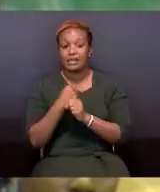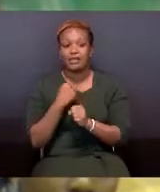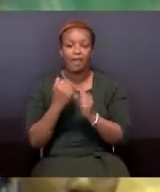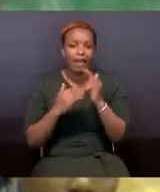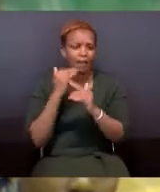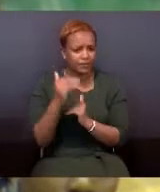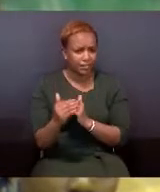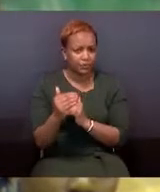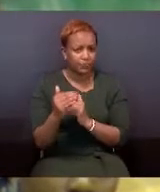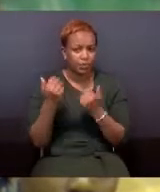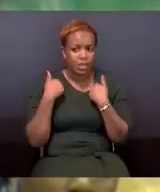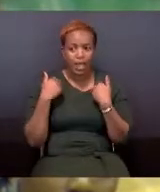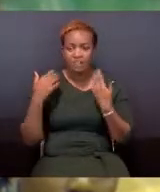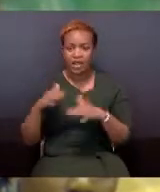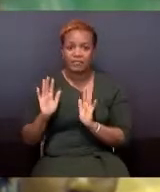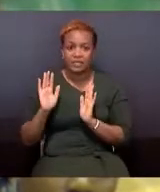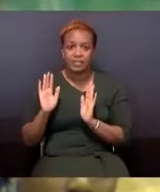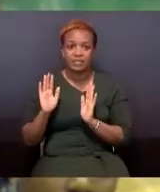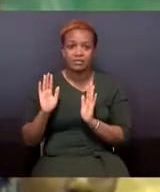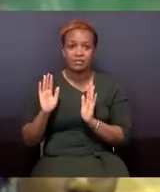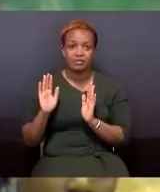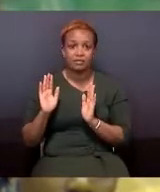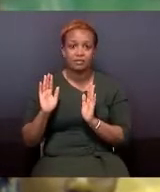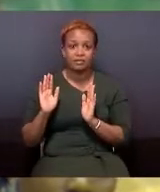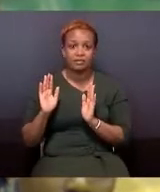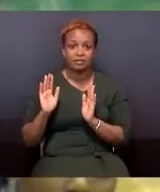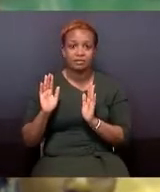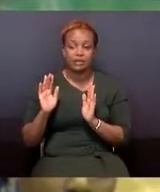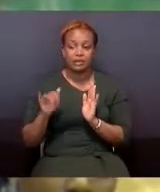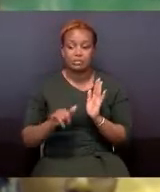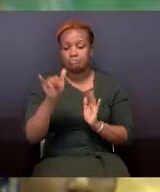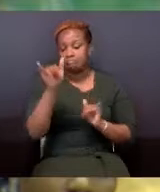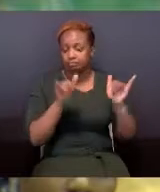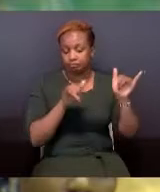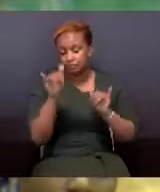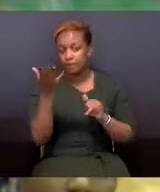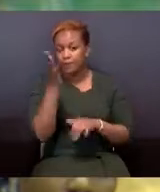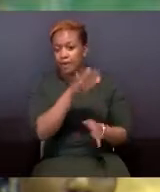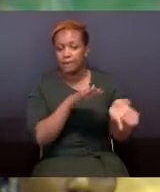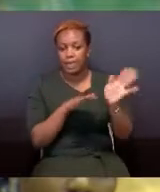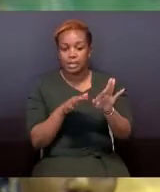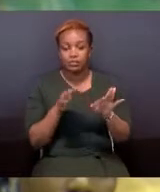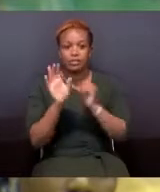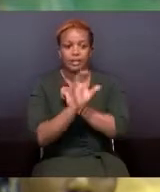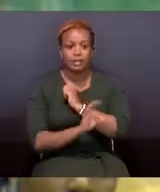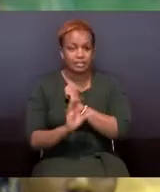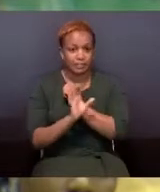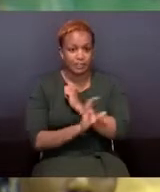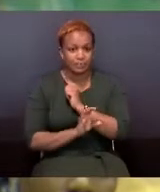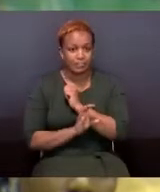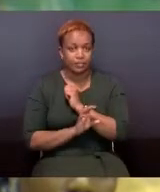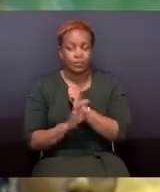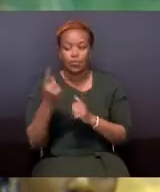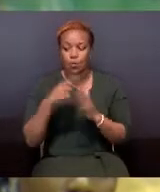after we have left and we've all flown back to our countries in a couple of days and we wait for the next one next year,